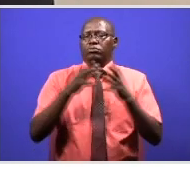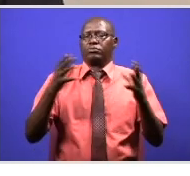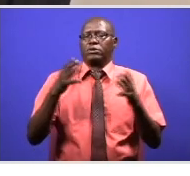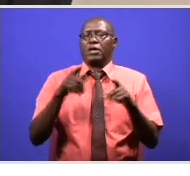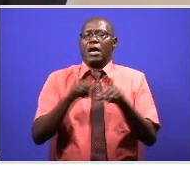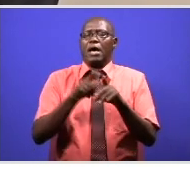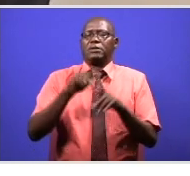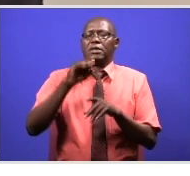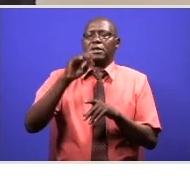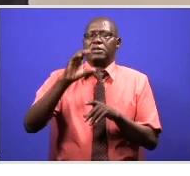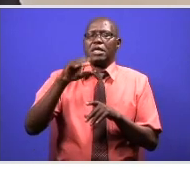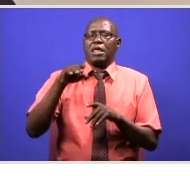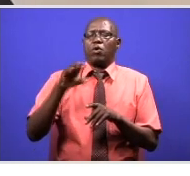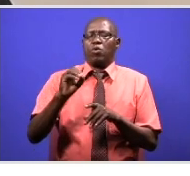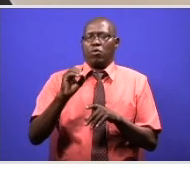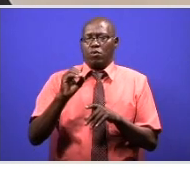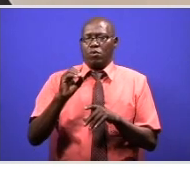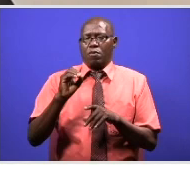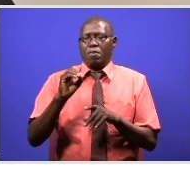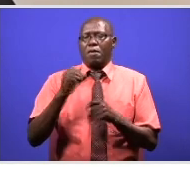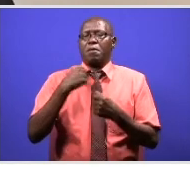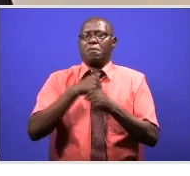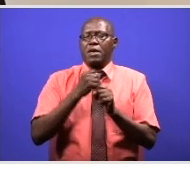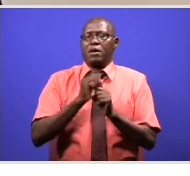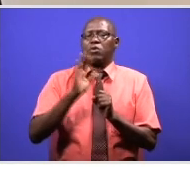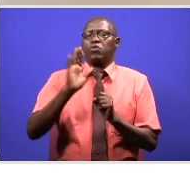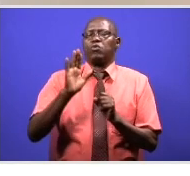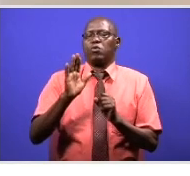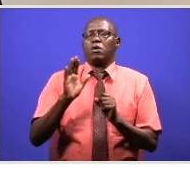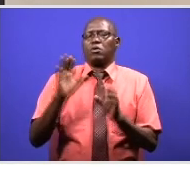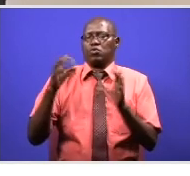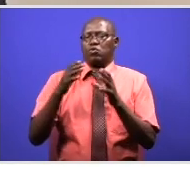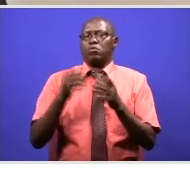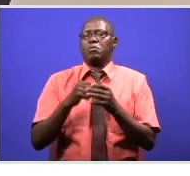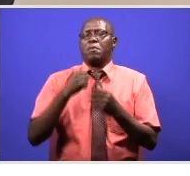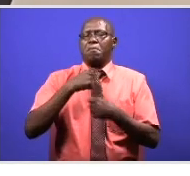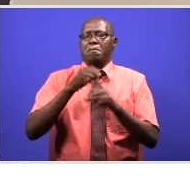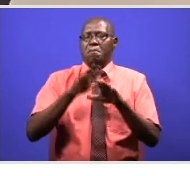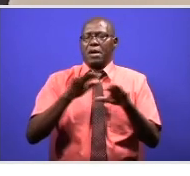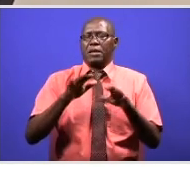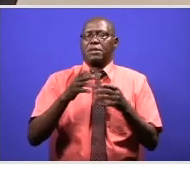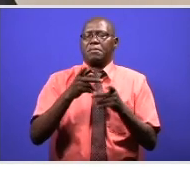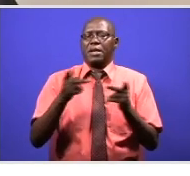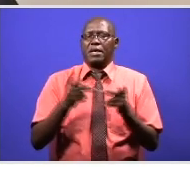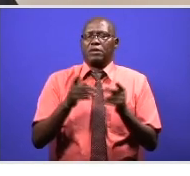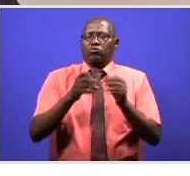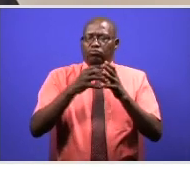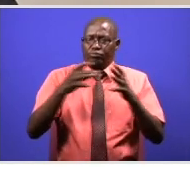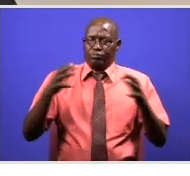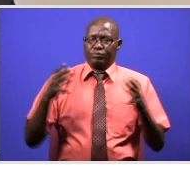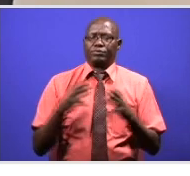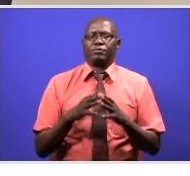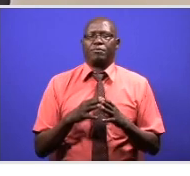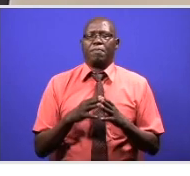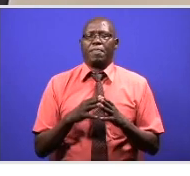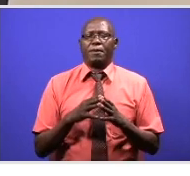to let your light shine in the marketplace. And when people see your light shining, they can